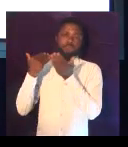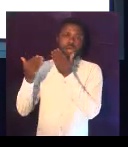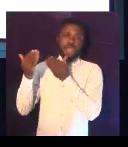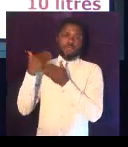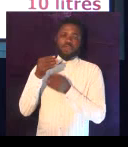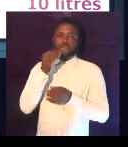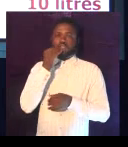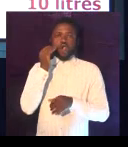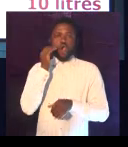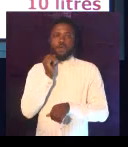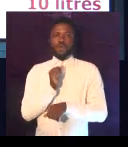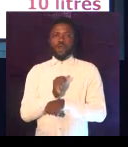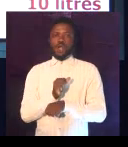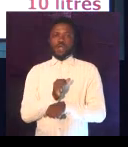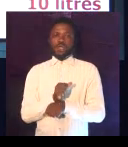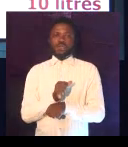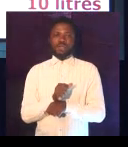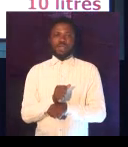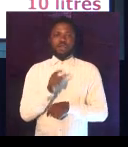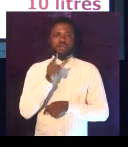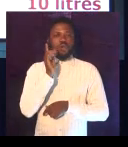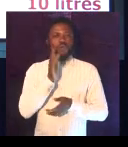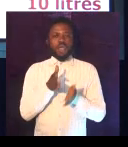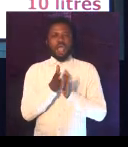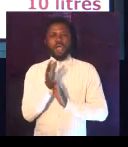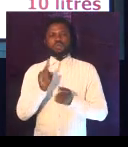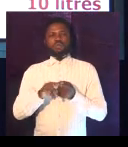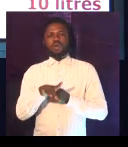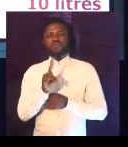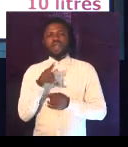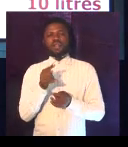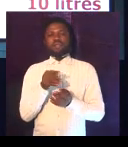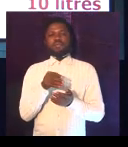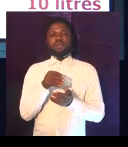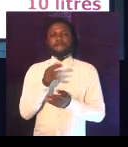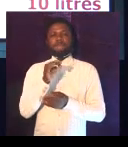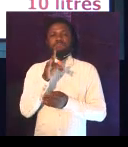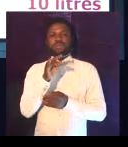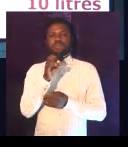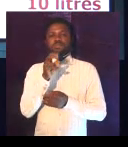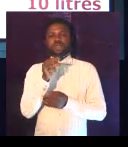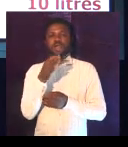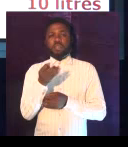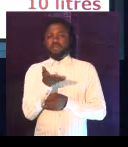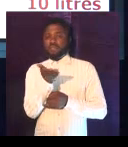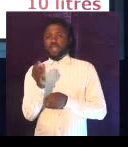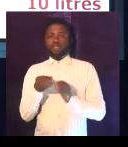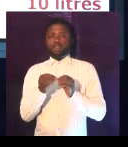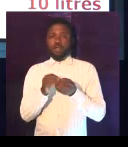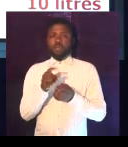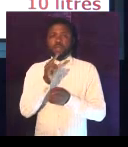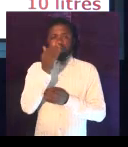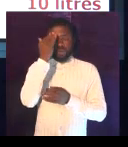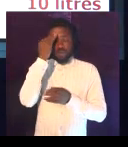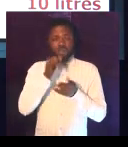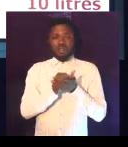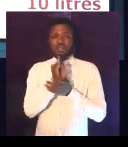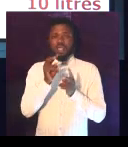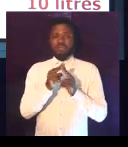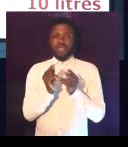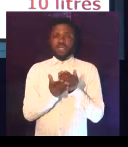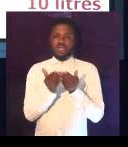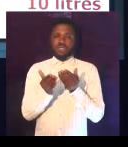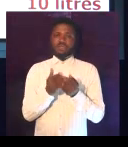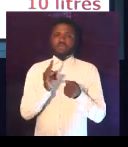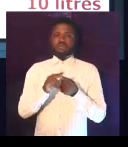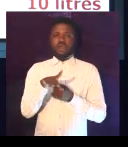to the previous homework. You were asked to find the median of these numbers, and you will agree with me that the median is